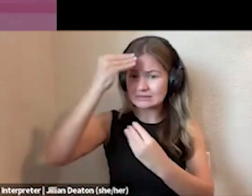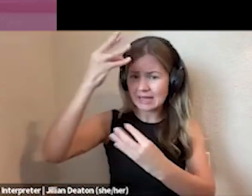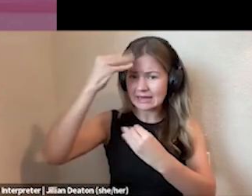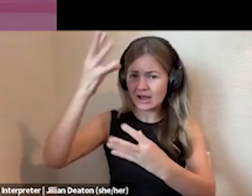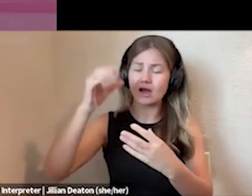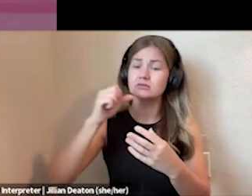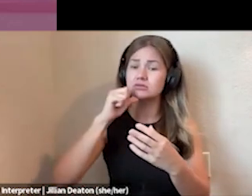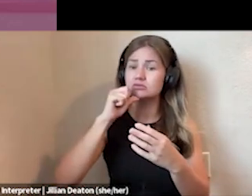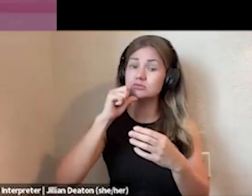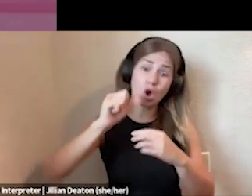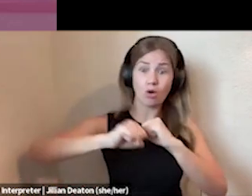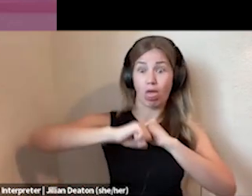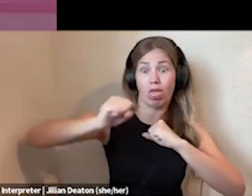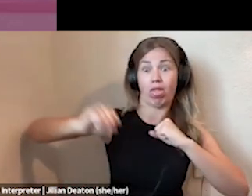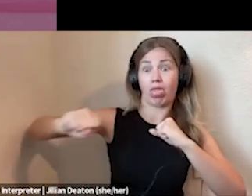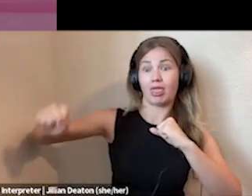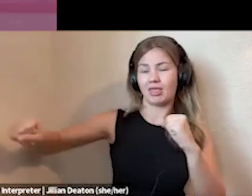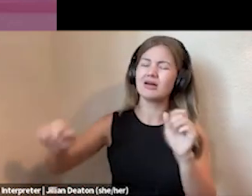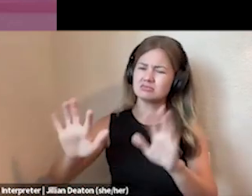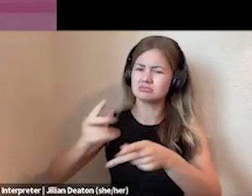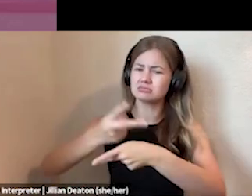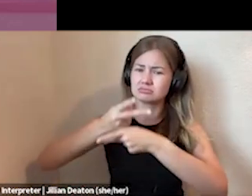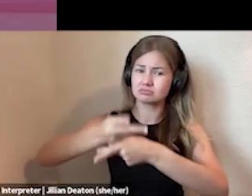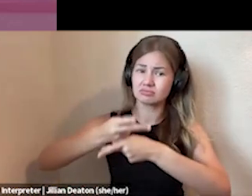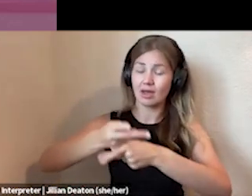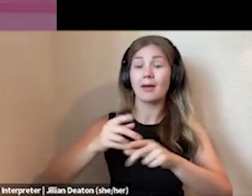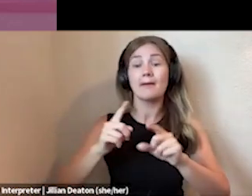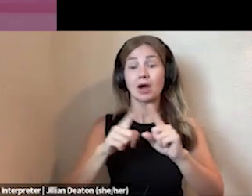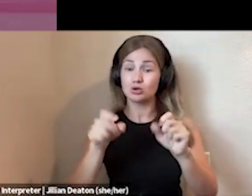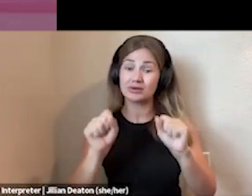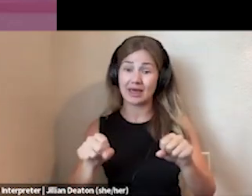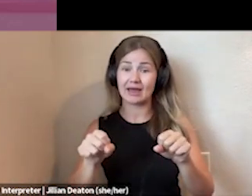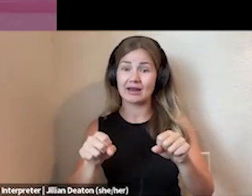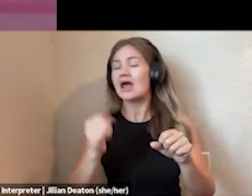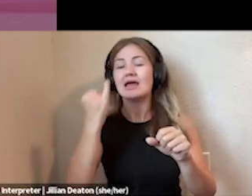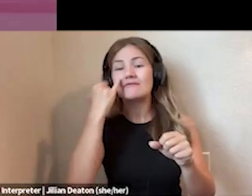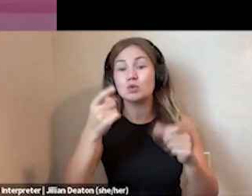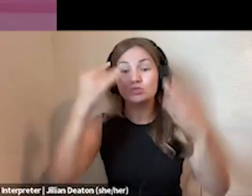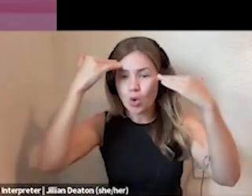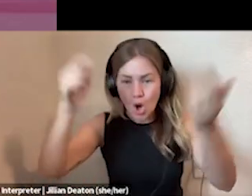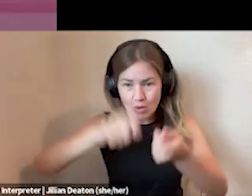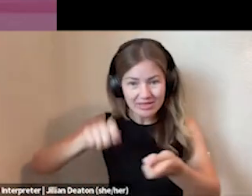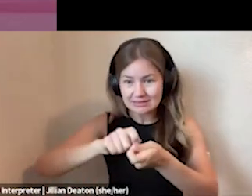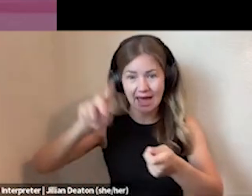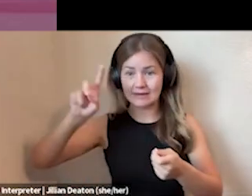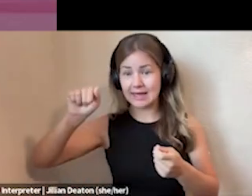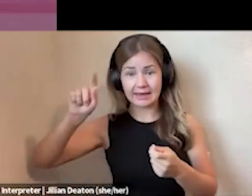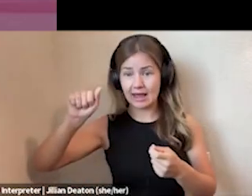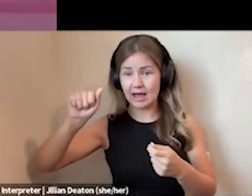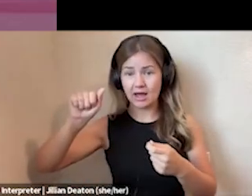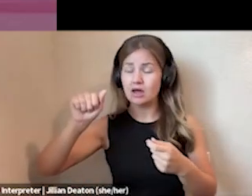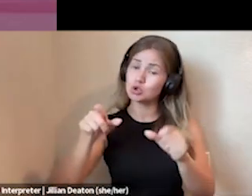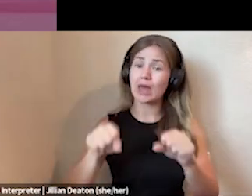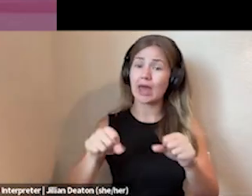observed if you don't have the mechanism to get more in-depth data. I would say that